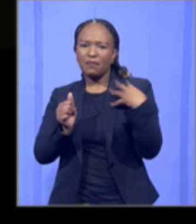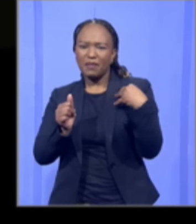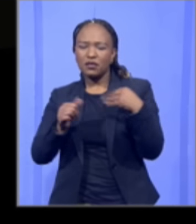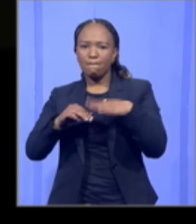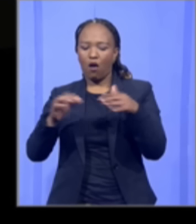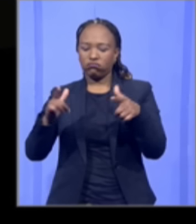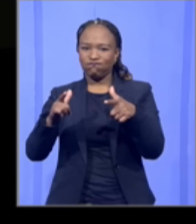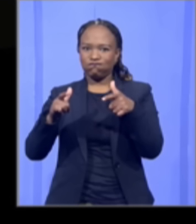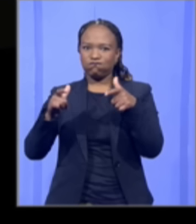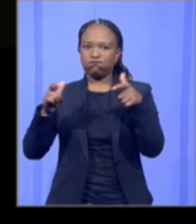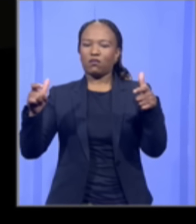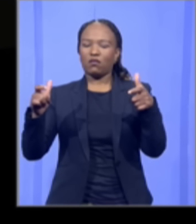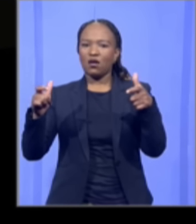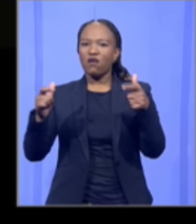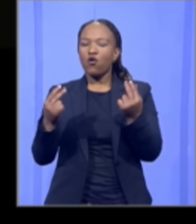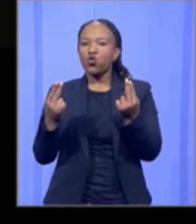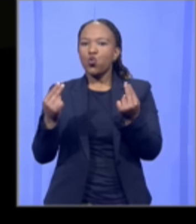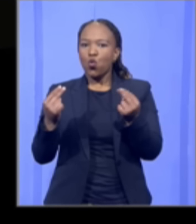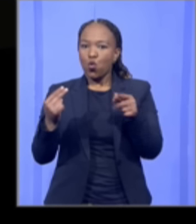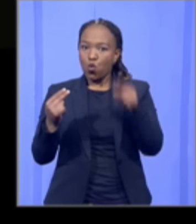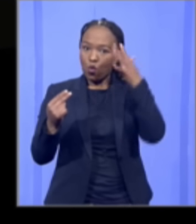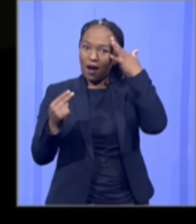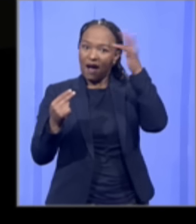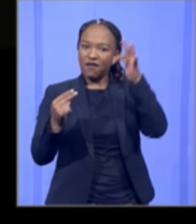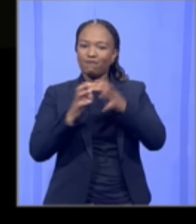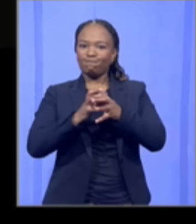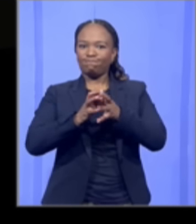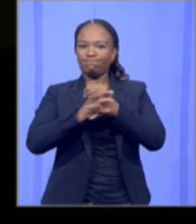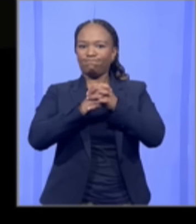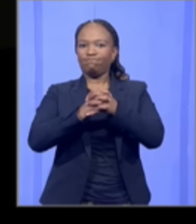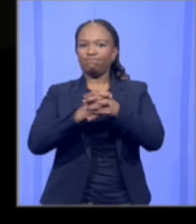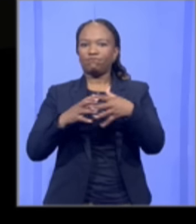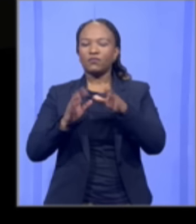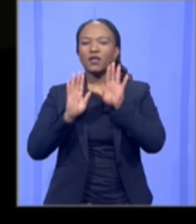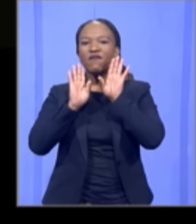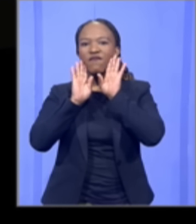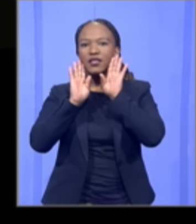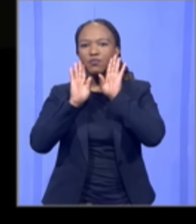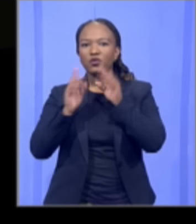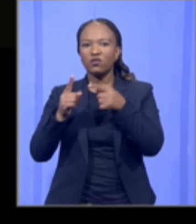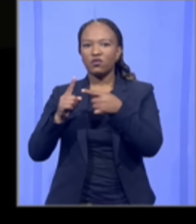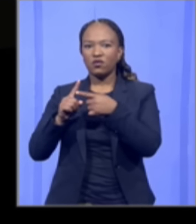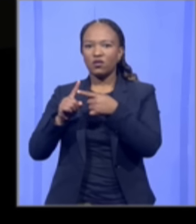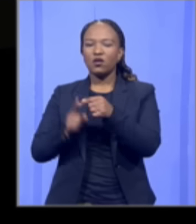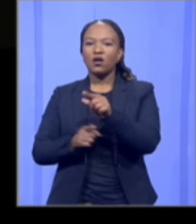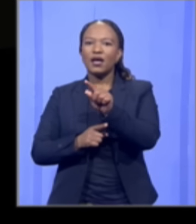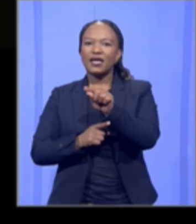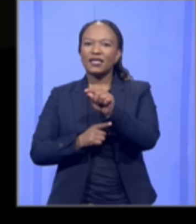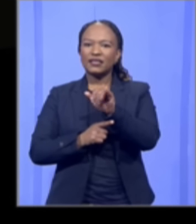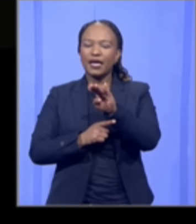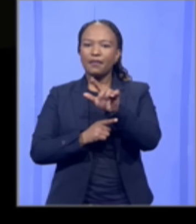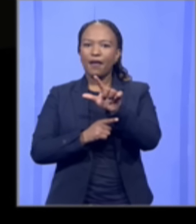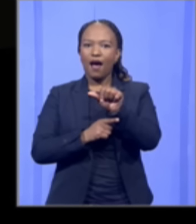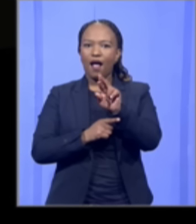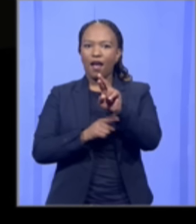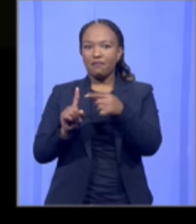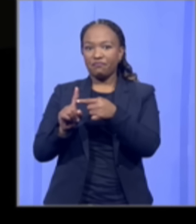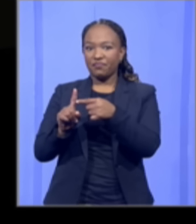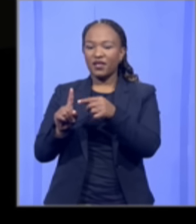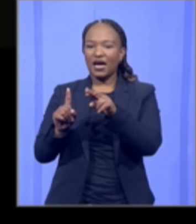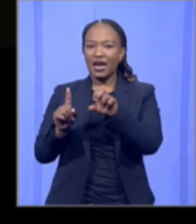ga mmušo wa botegi bja setšhaba. Gomme o swaetše bjalo letlakaleng la Facebook Tribe RSA o re